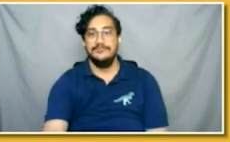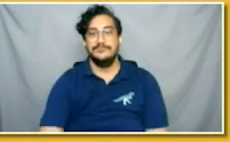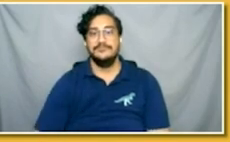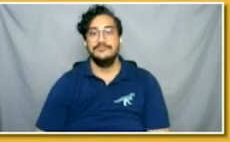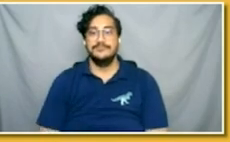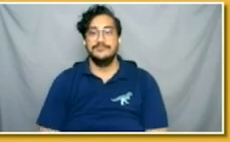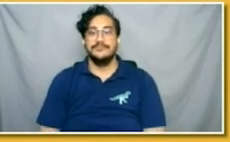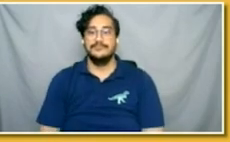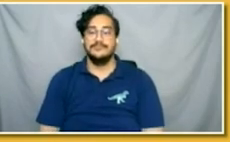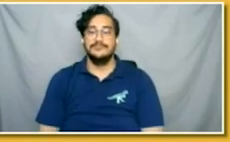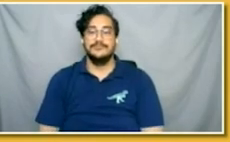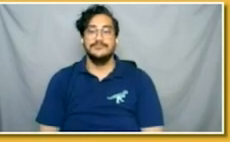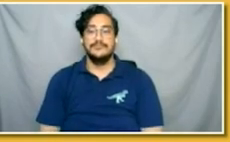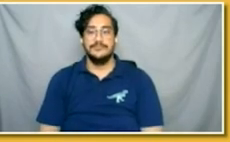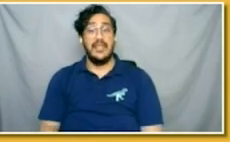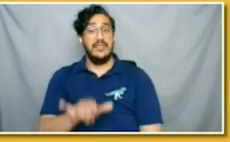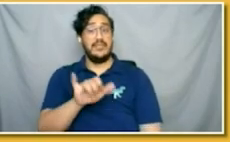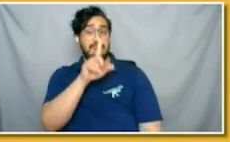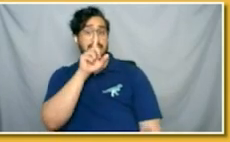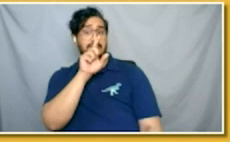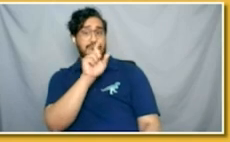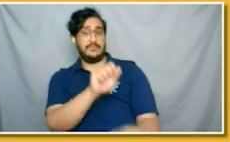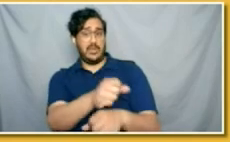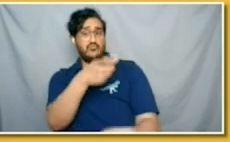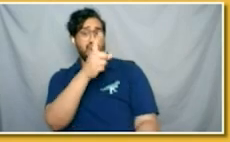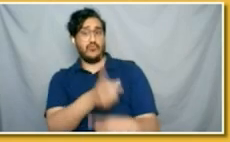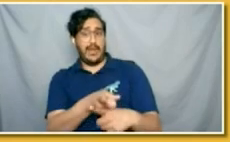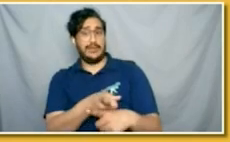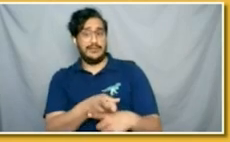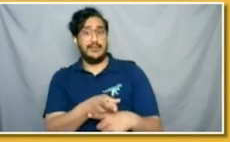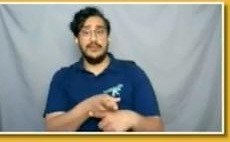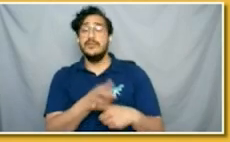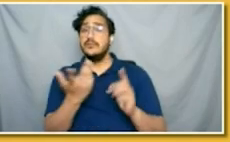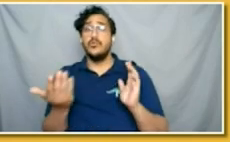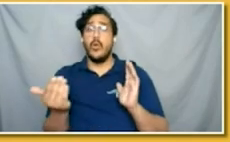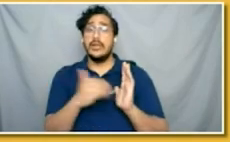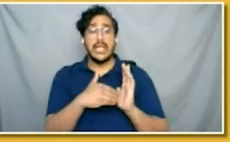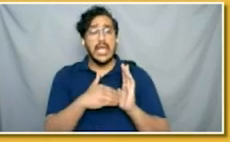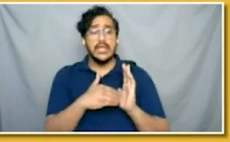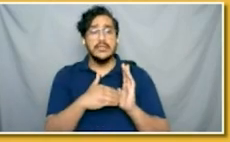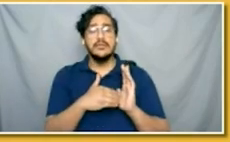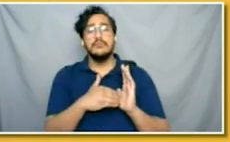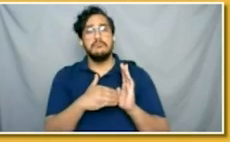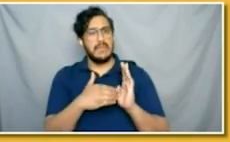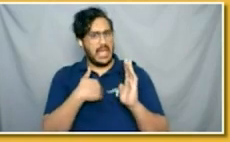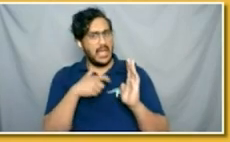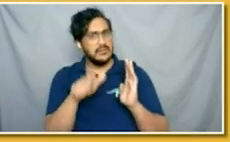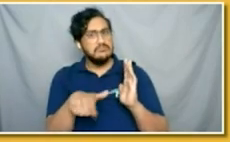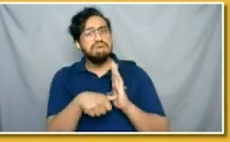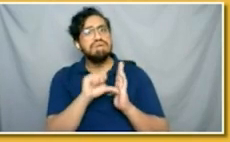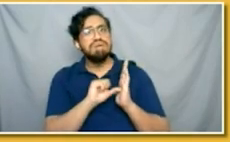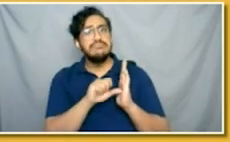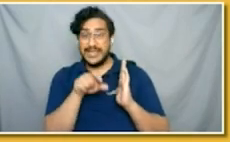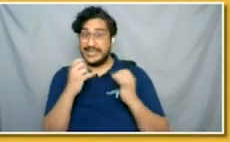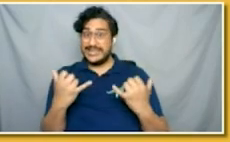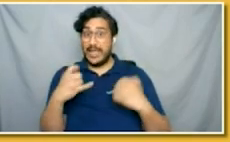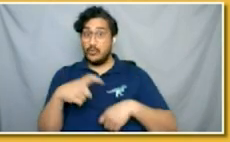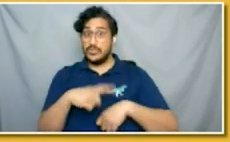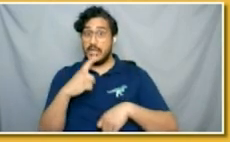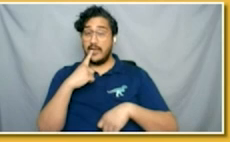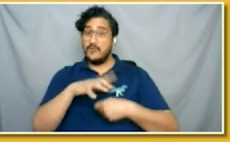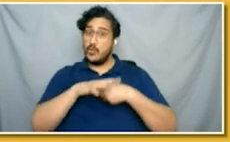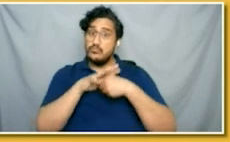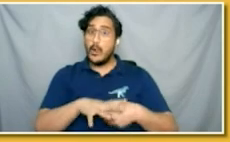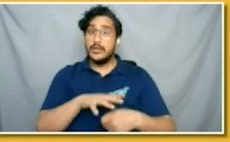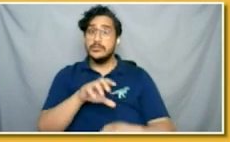That's absolutely right, Ron. So again, I can't underscore this enough. This is the time to put pressure on senators. Not only do we not